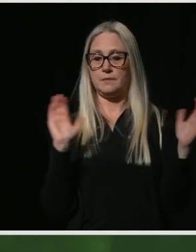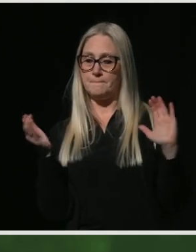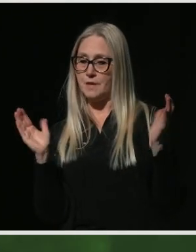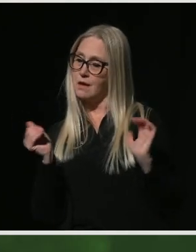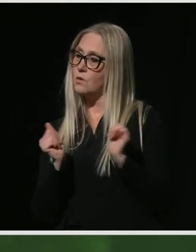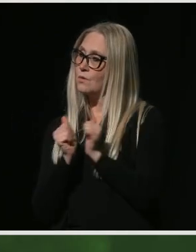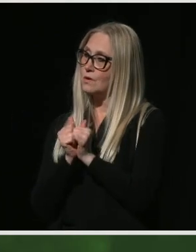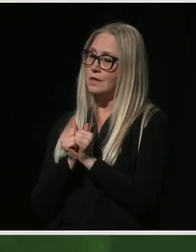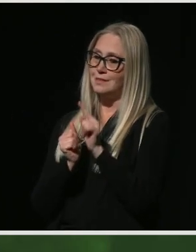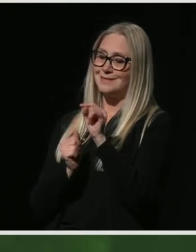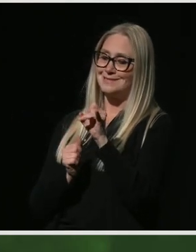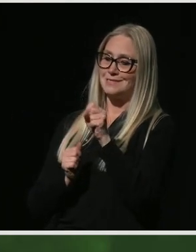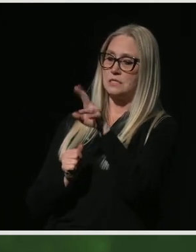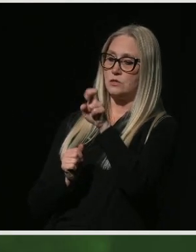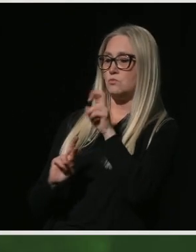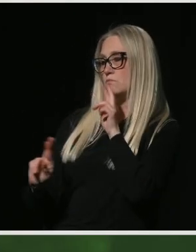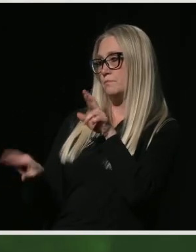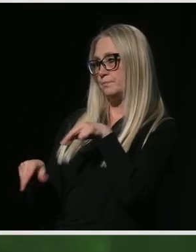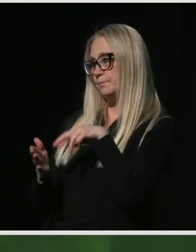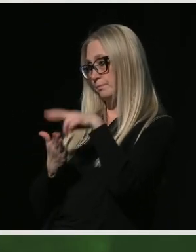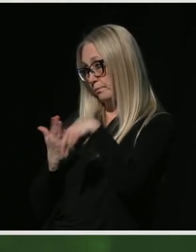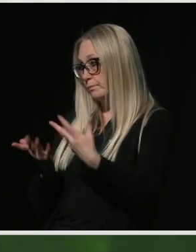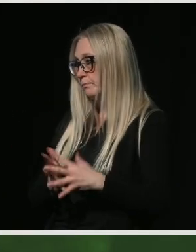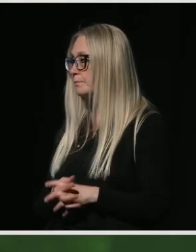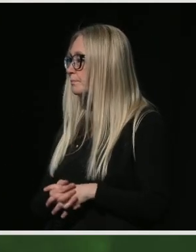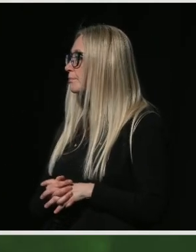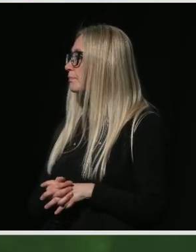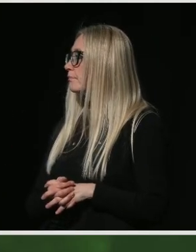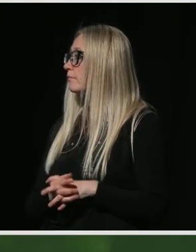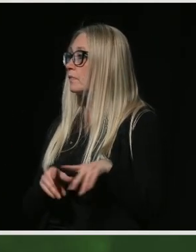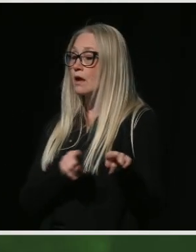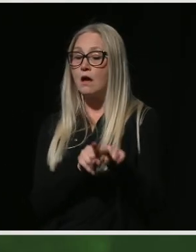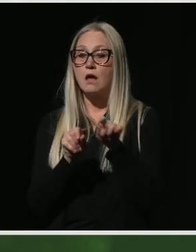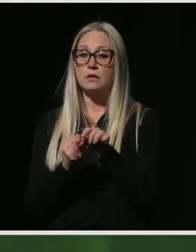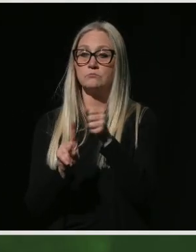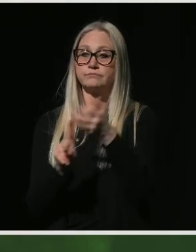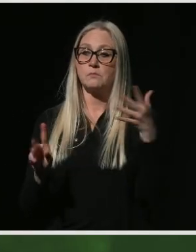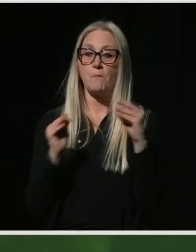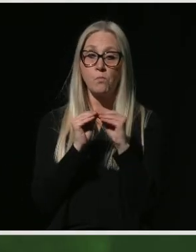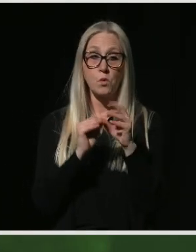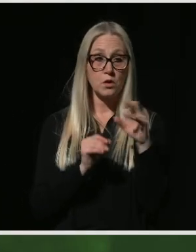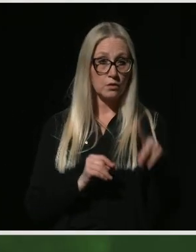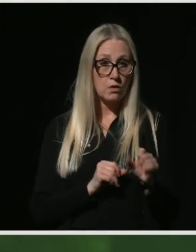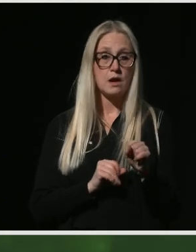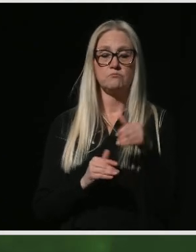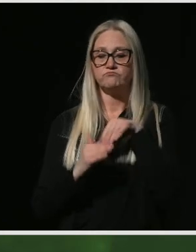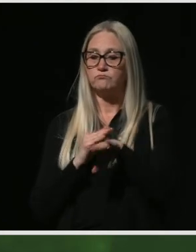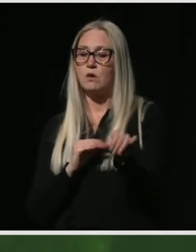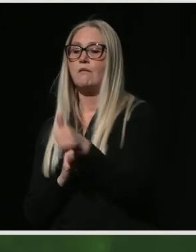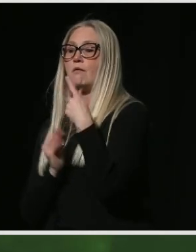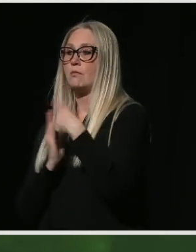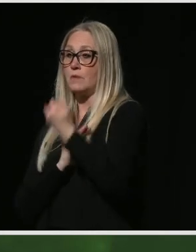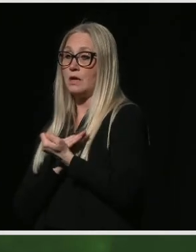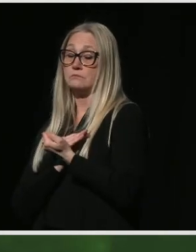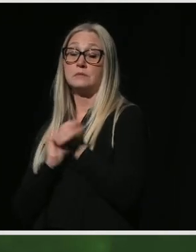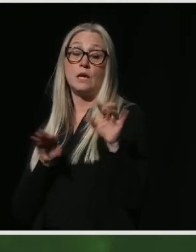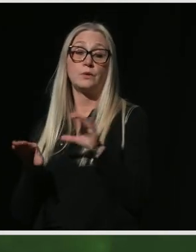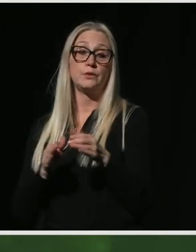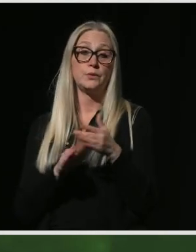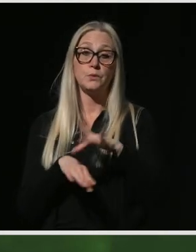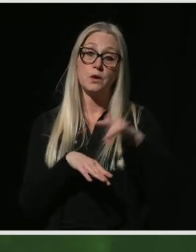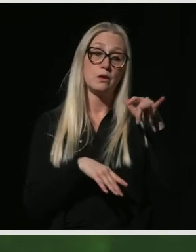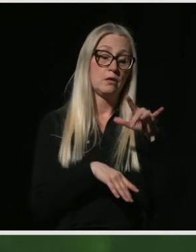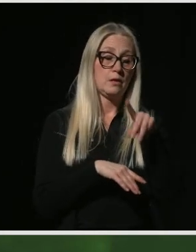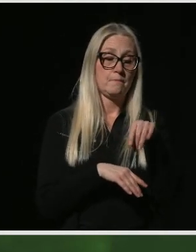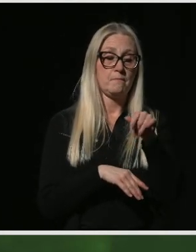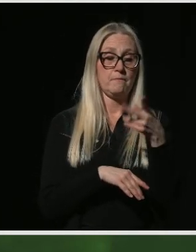against from your tissue results. It also helps us expand to more crops and do other projects, like looking at, can we do early pathogen detection to